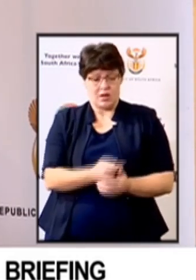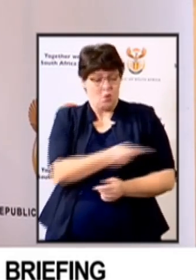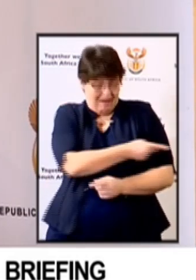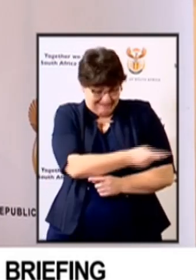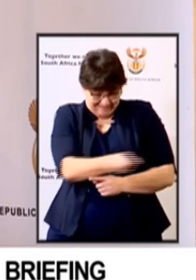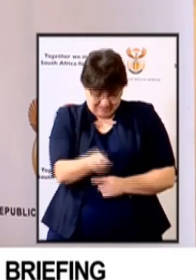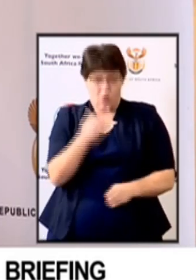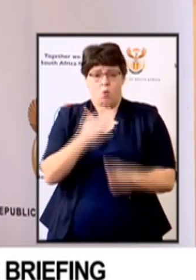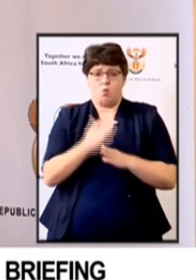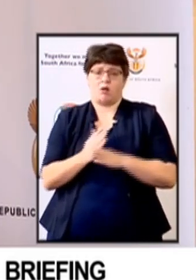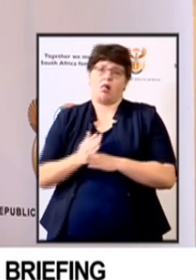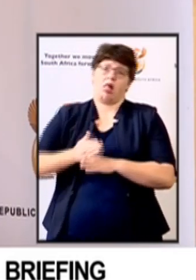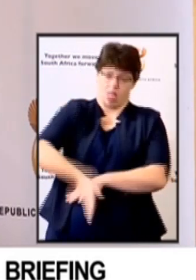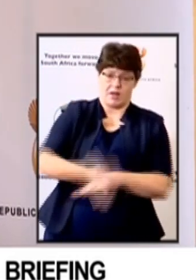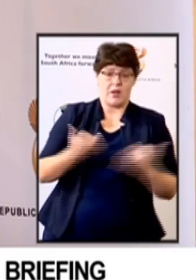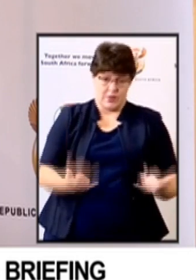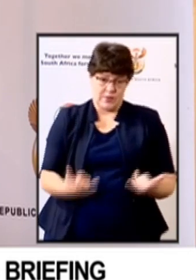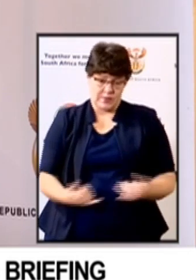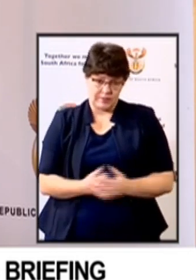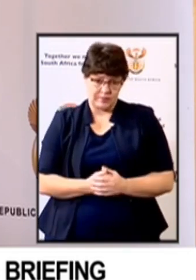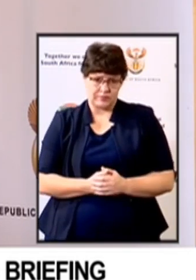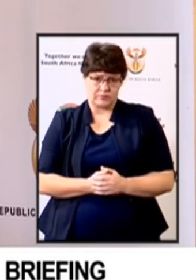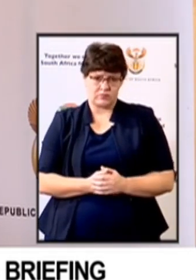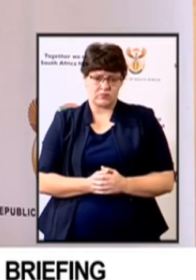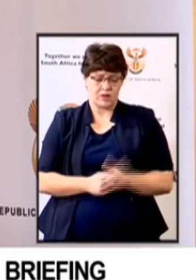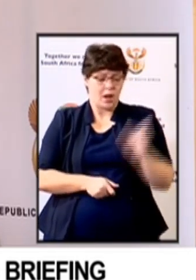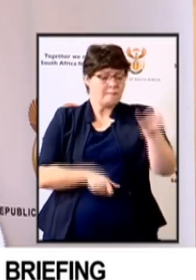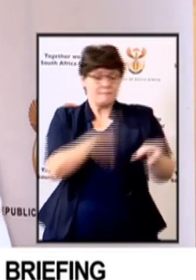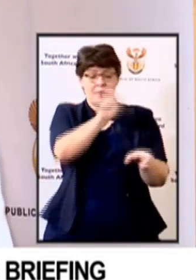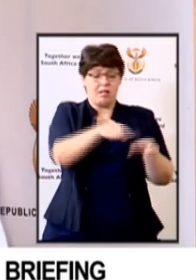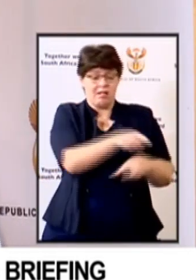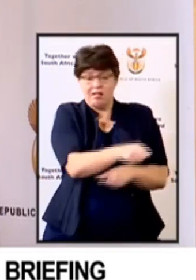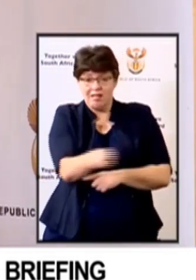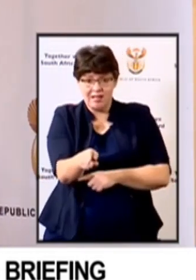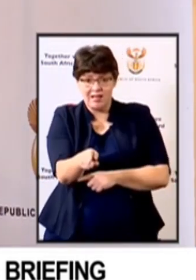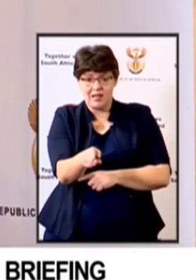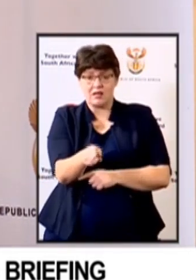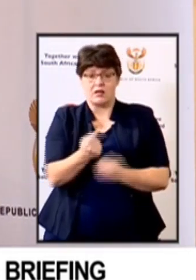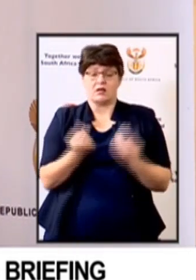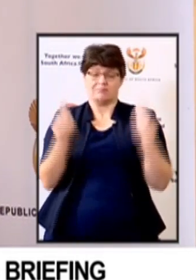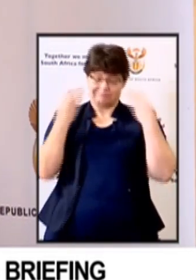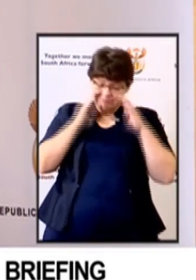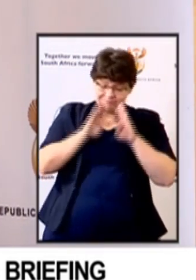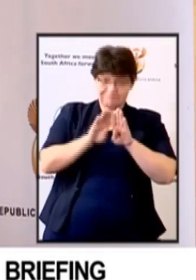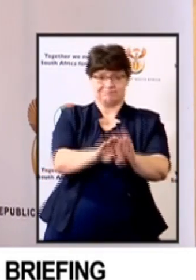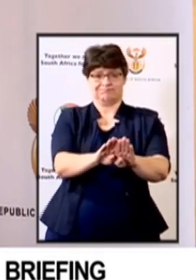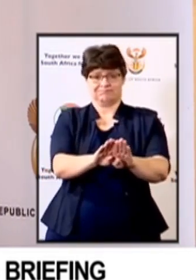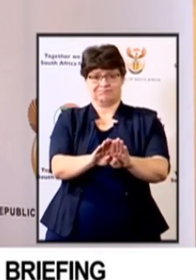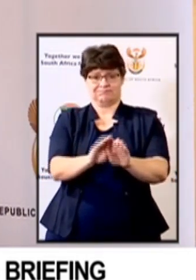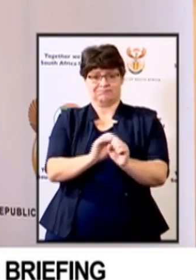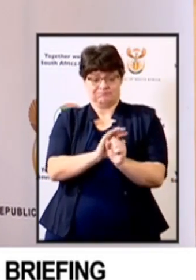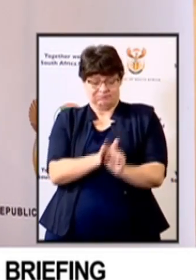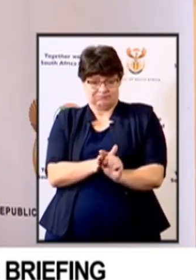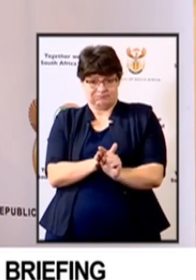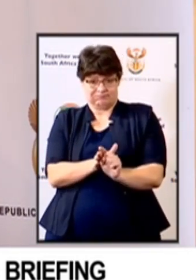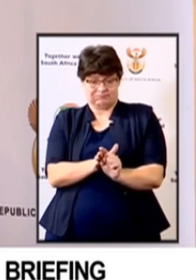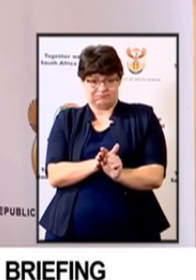moment. Public servants have been, during this COVID-19 fight,